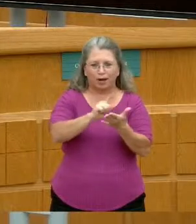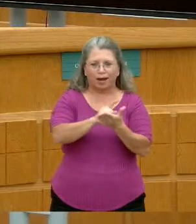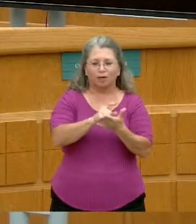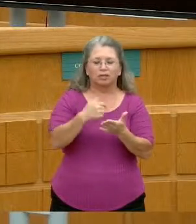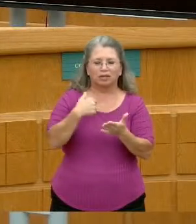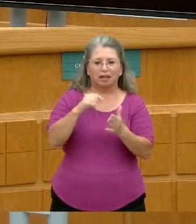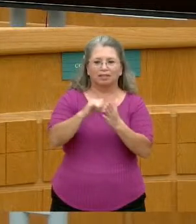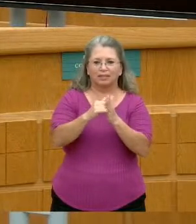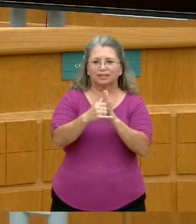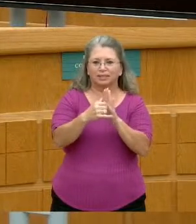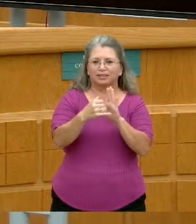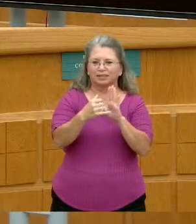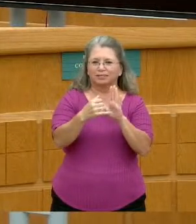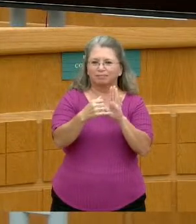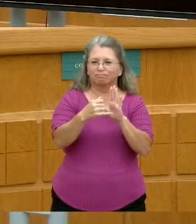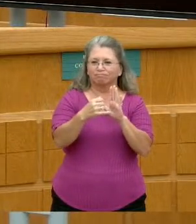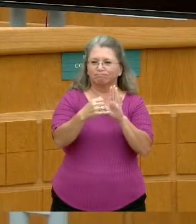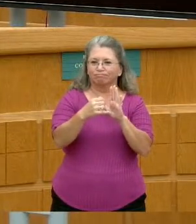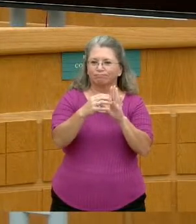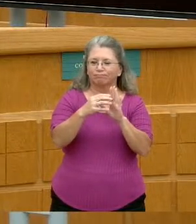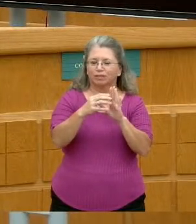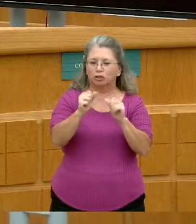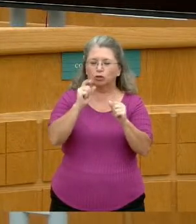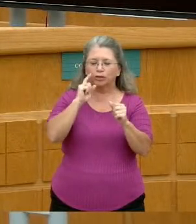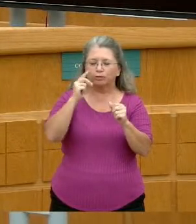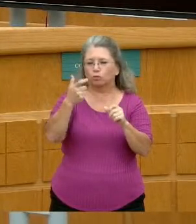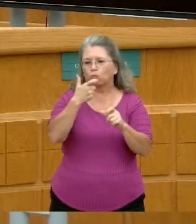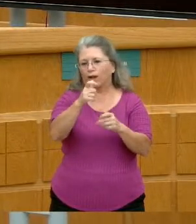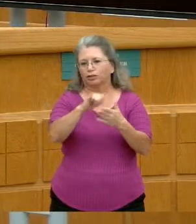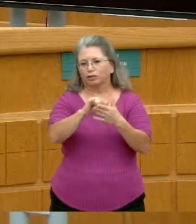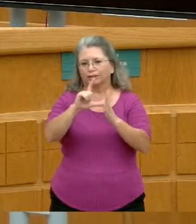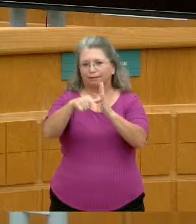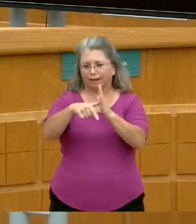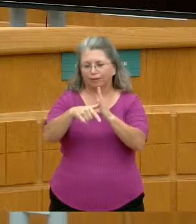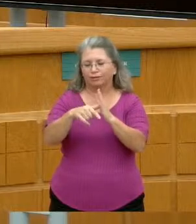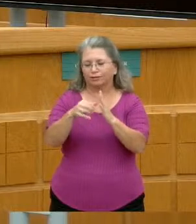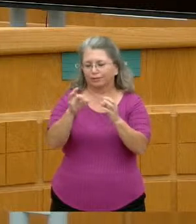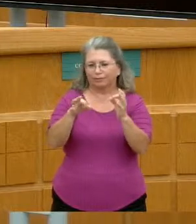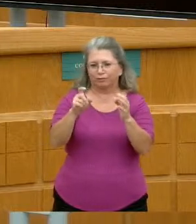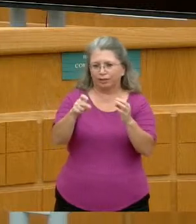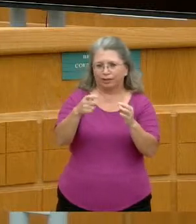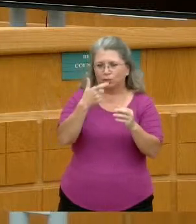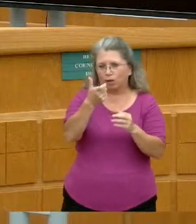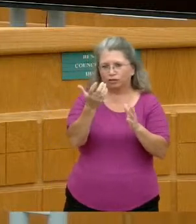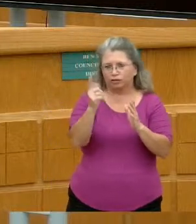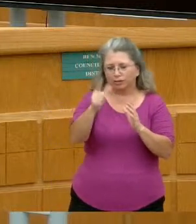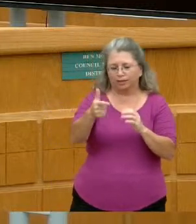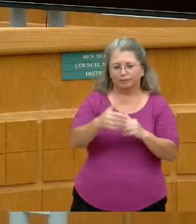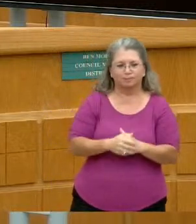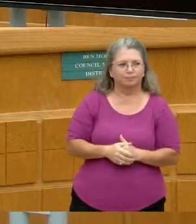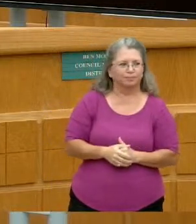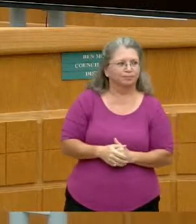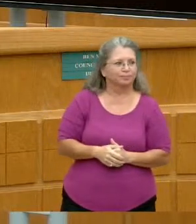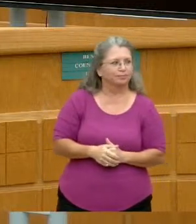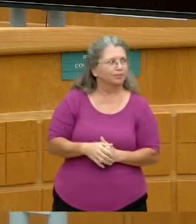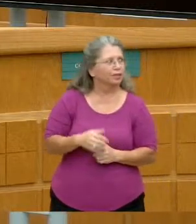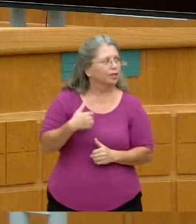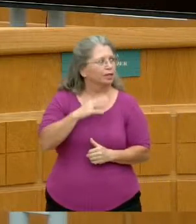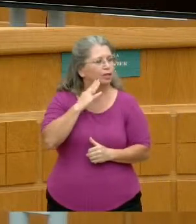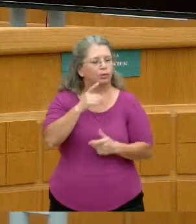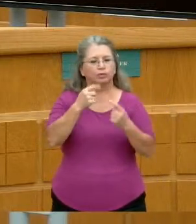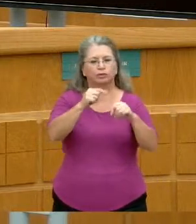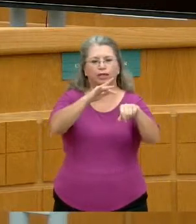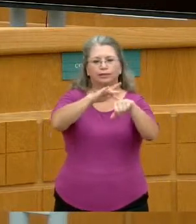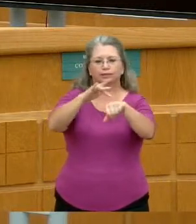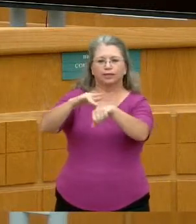it out later if you want to go get your dinner. But we'll try to touch upon things that weren't touched upon in the